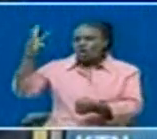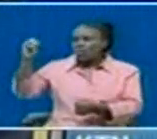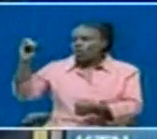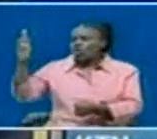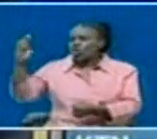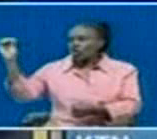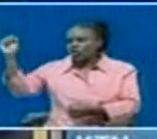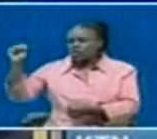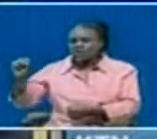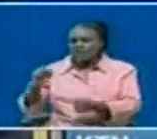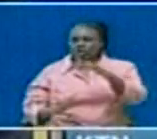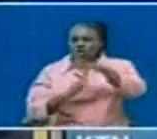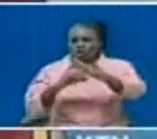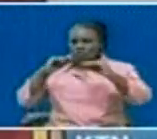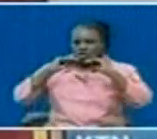head coach.